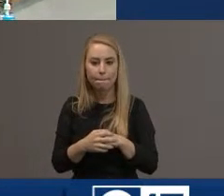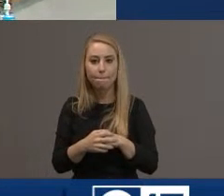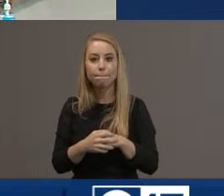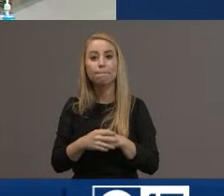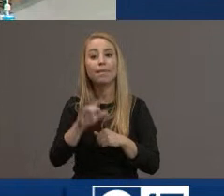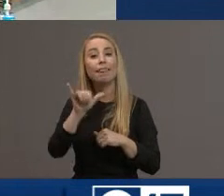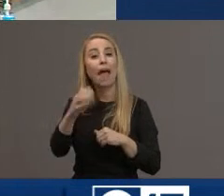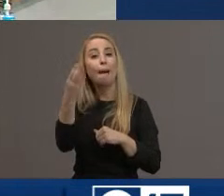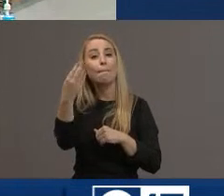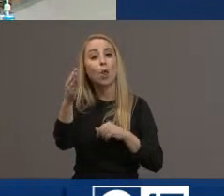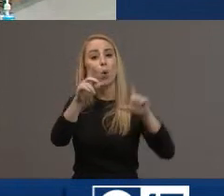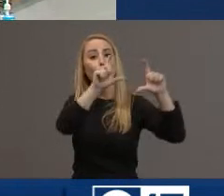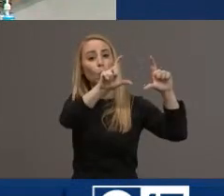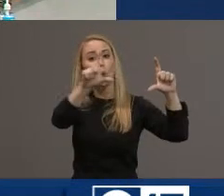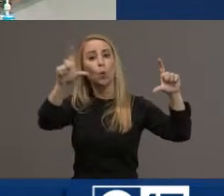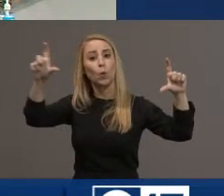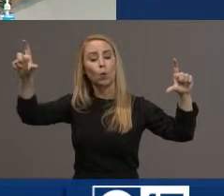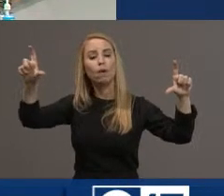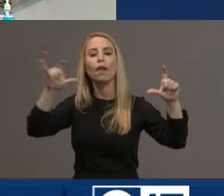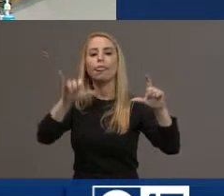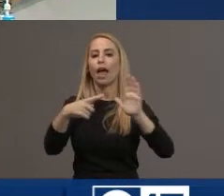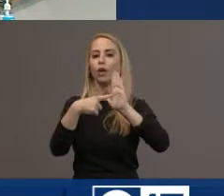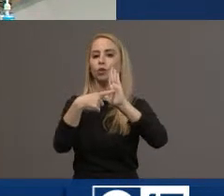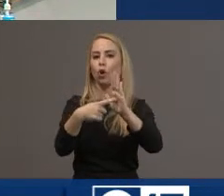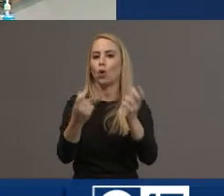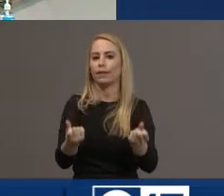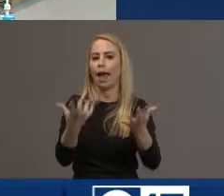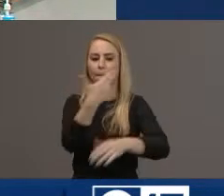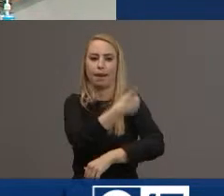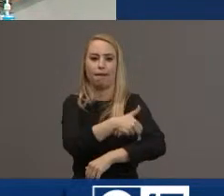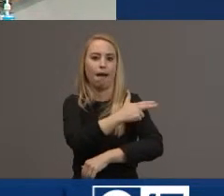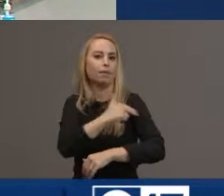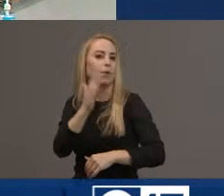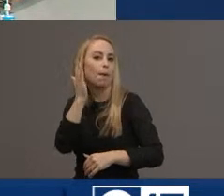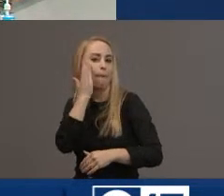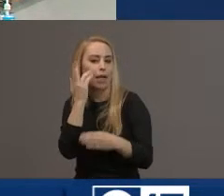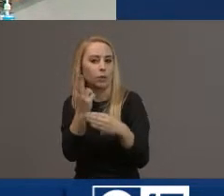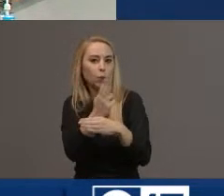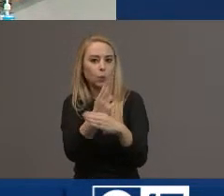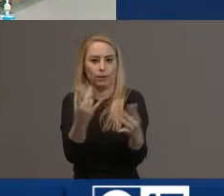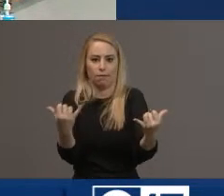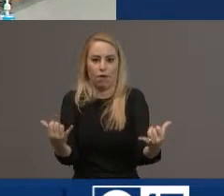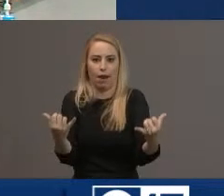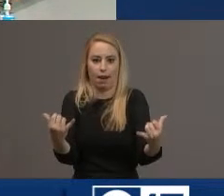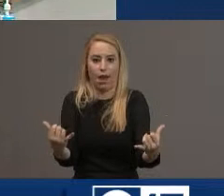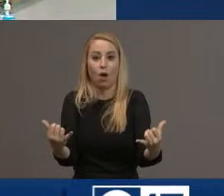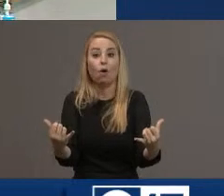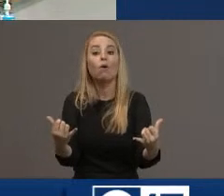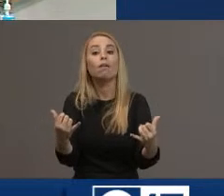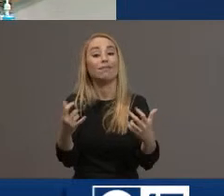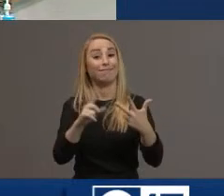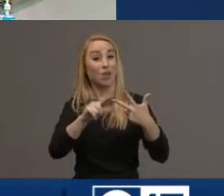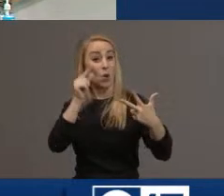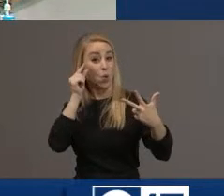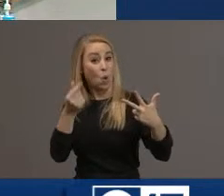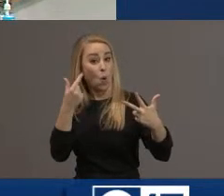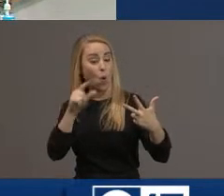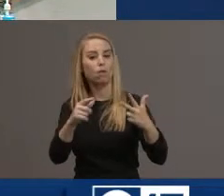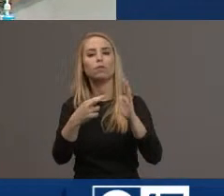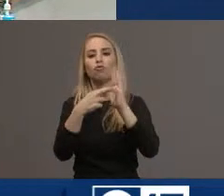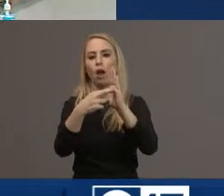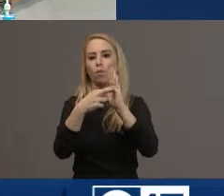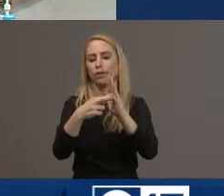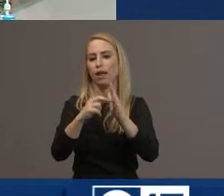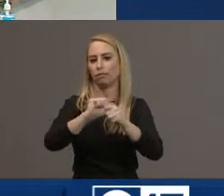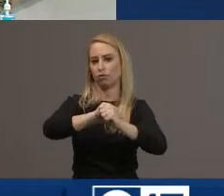Blue represents hospital beds in use, and you can see in gold increasing